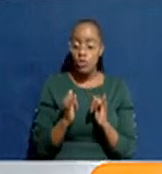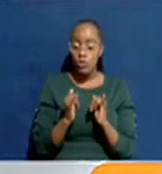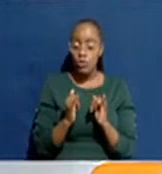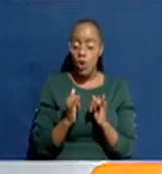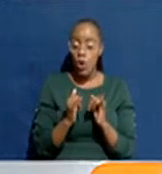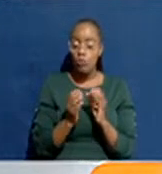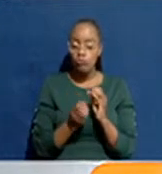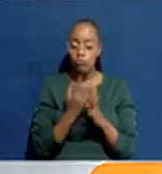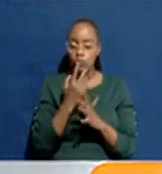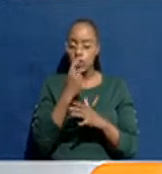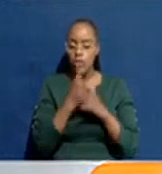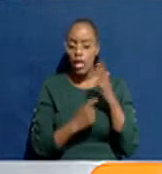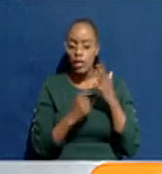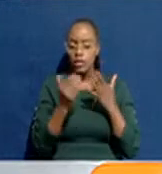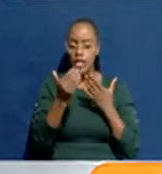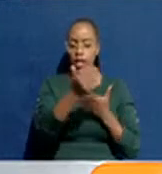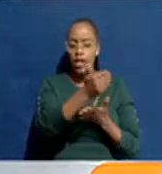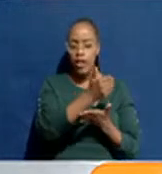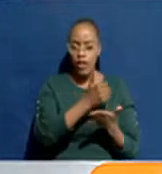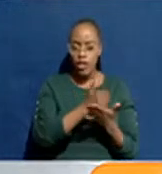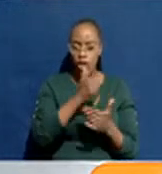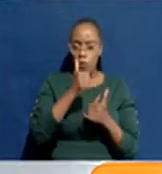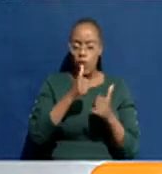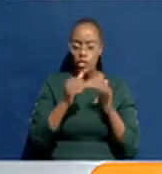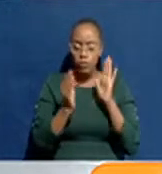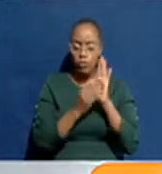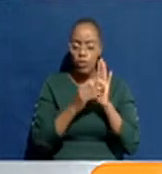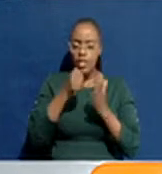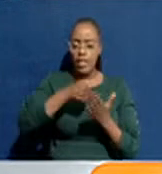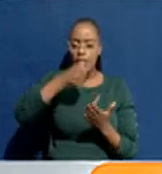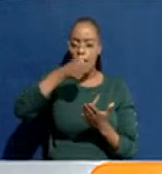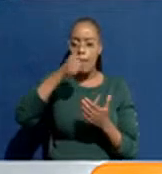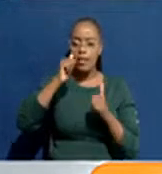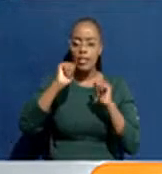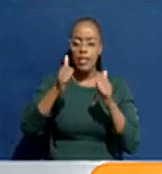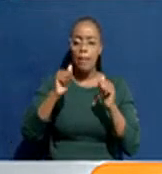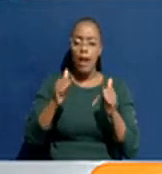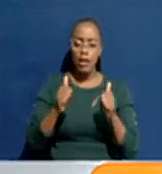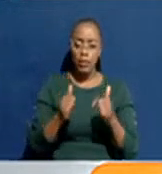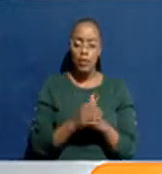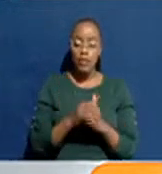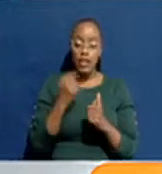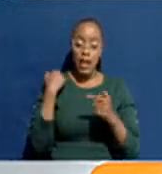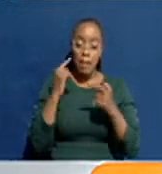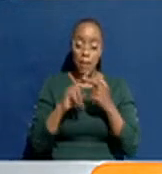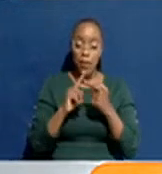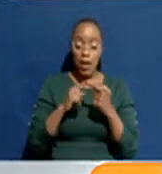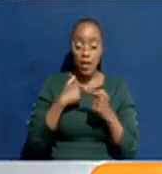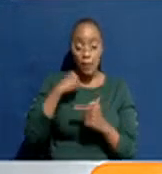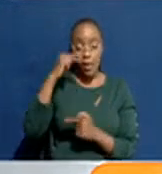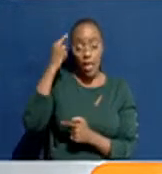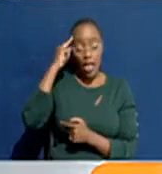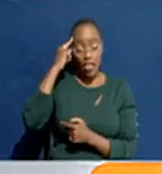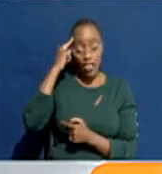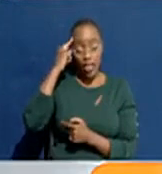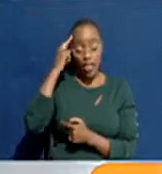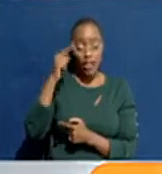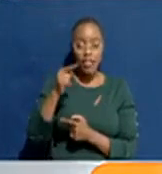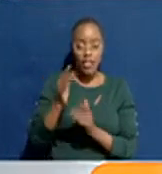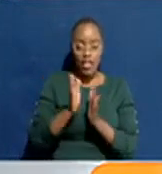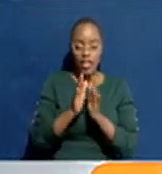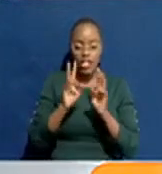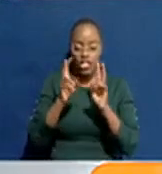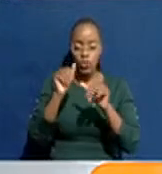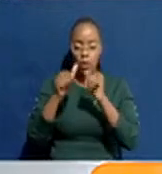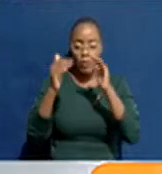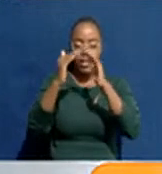of tax revenue not reflected in the budget estimates? Yeah, first of all, I think the whole housing